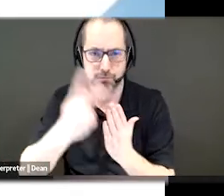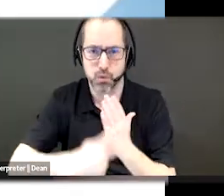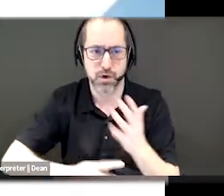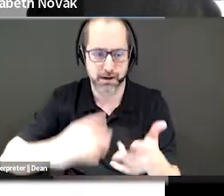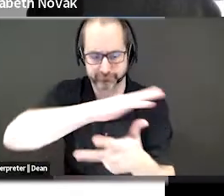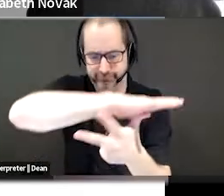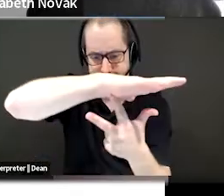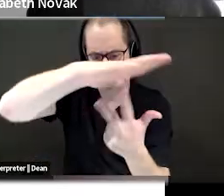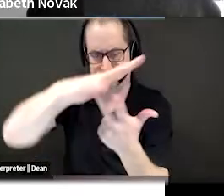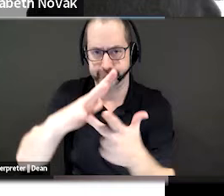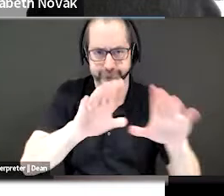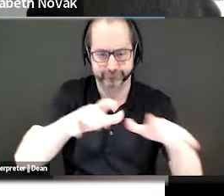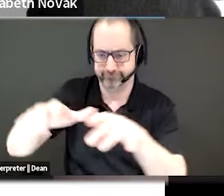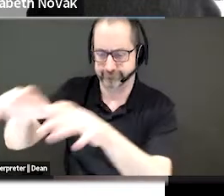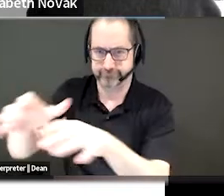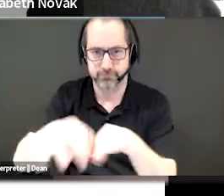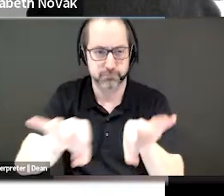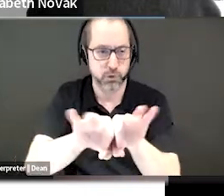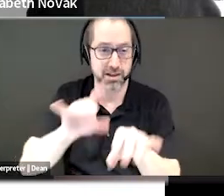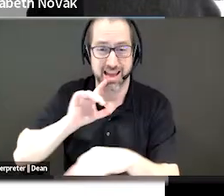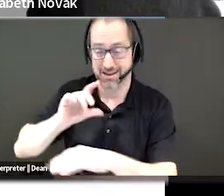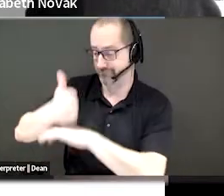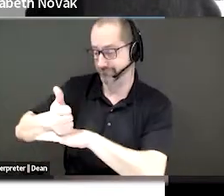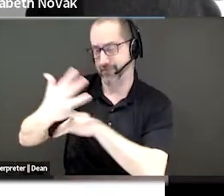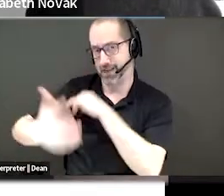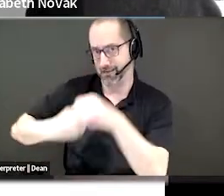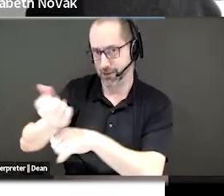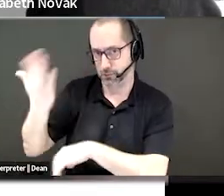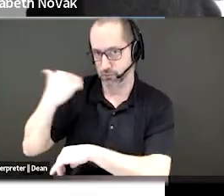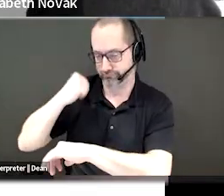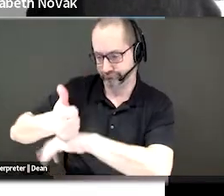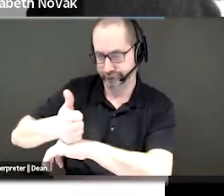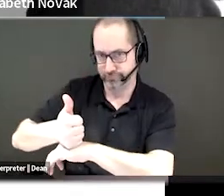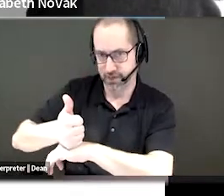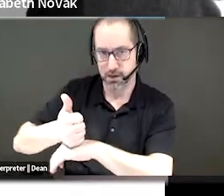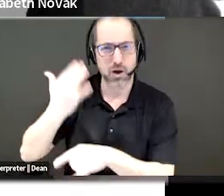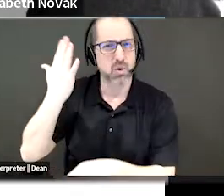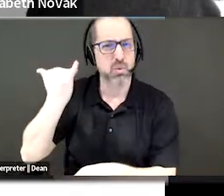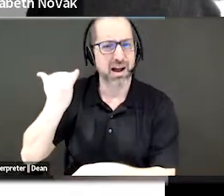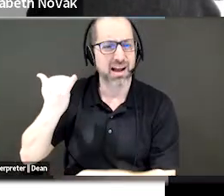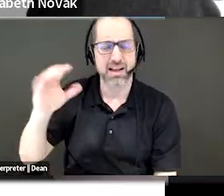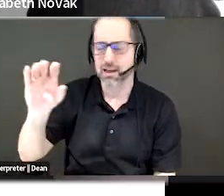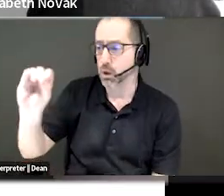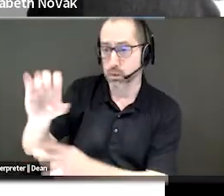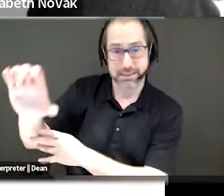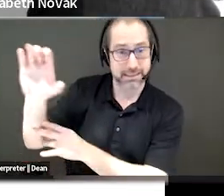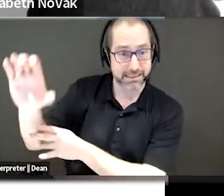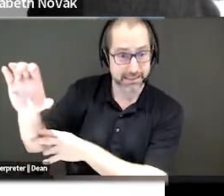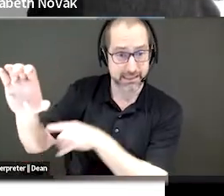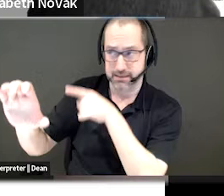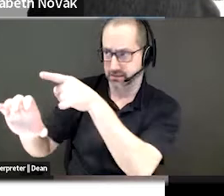the Discoverability Network was created about 5 years ago, because the Ontario Chamber of Commerce has